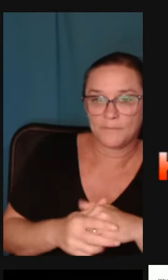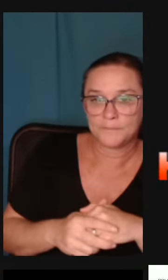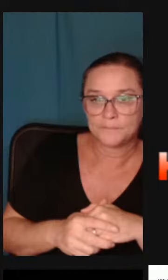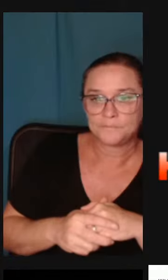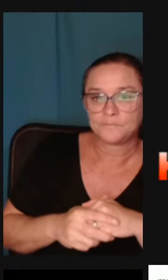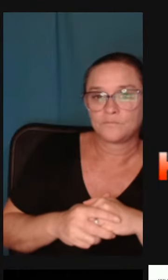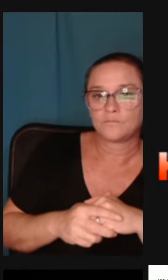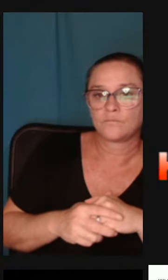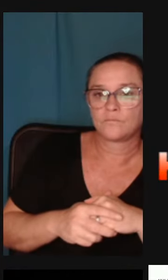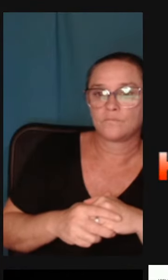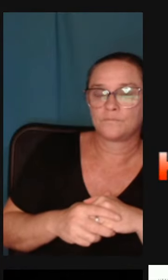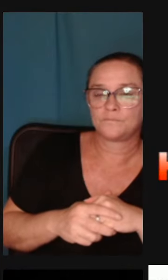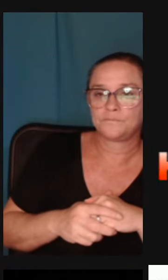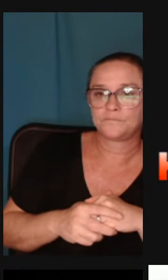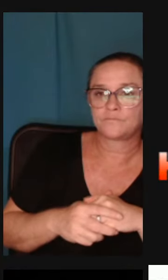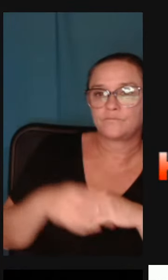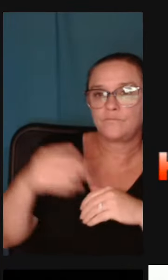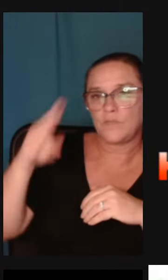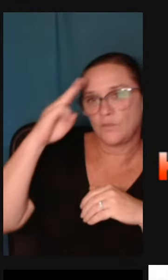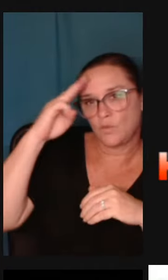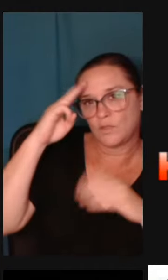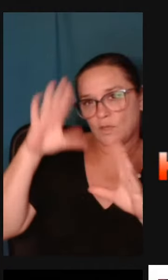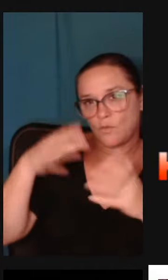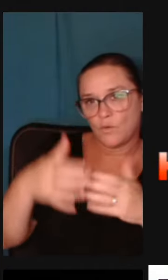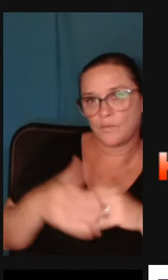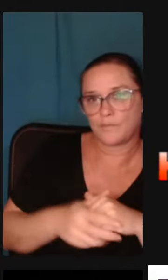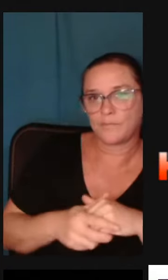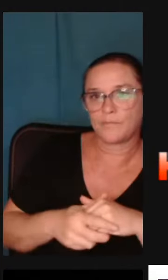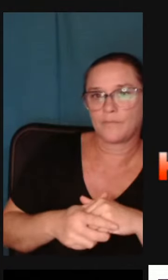There is a Boy Scout troop once again.